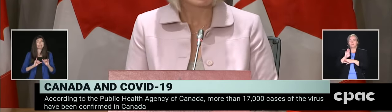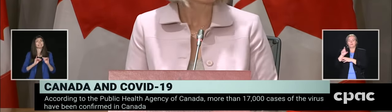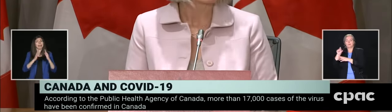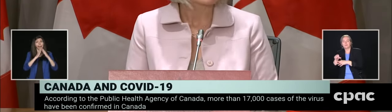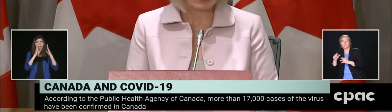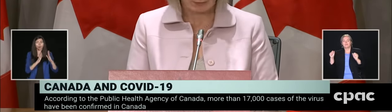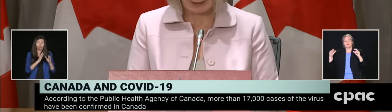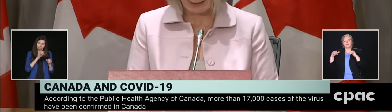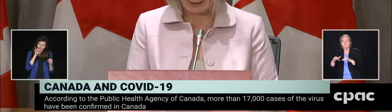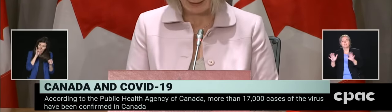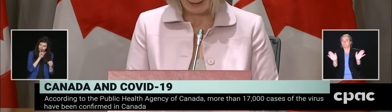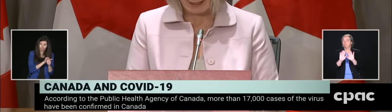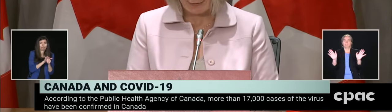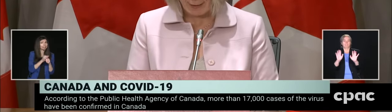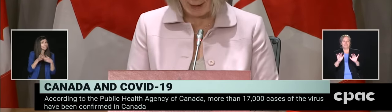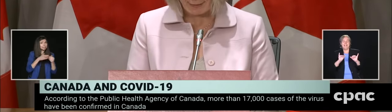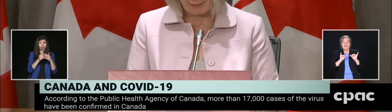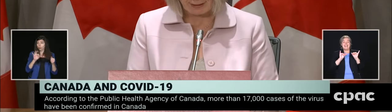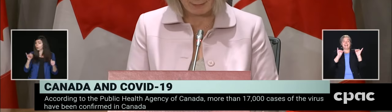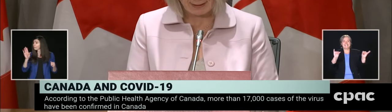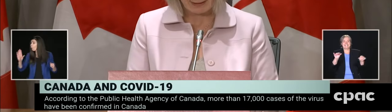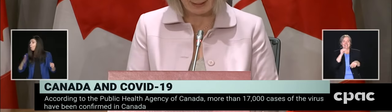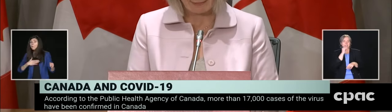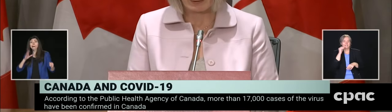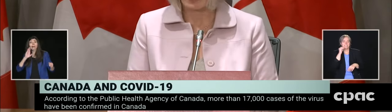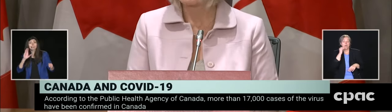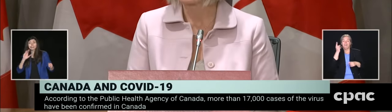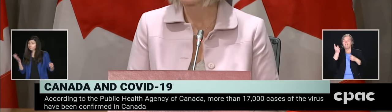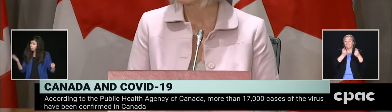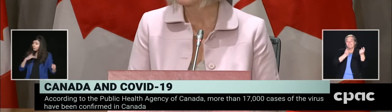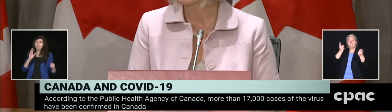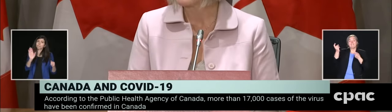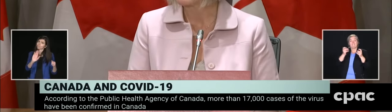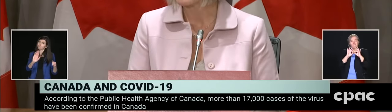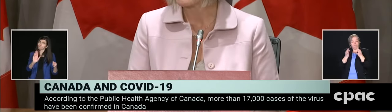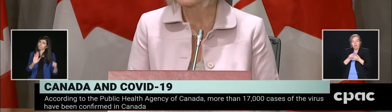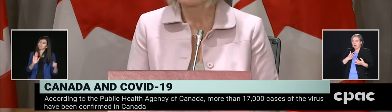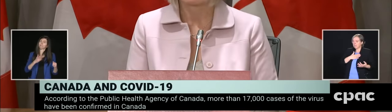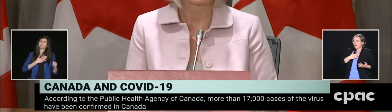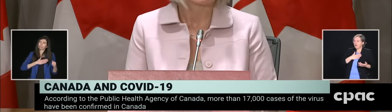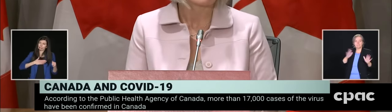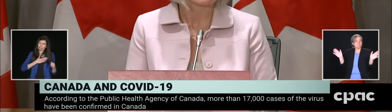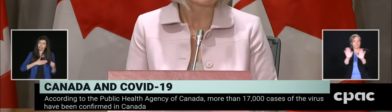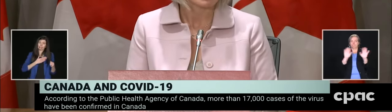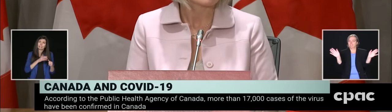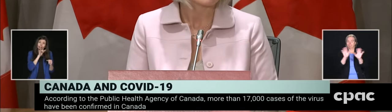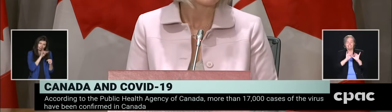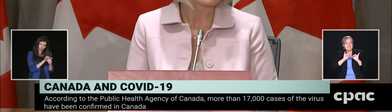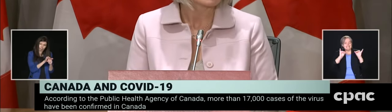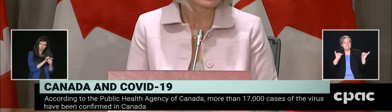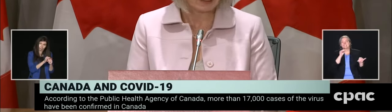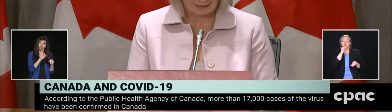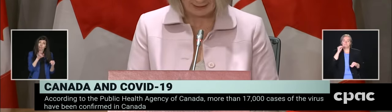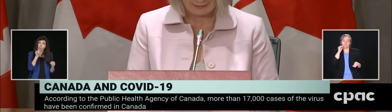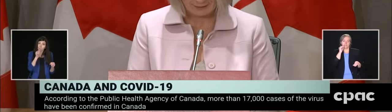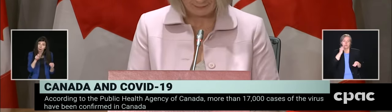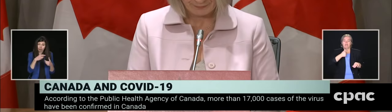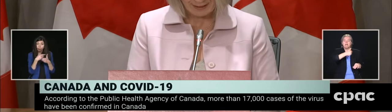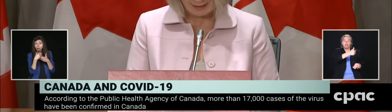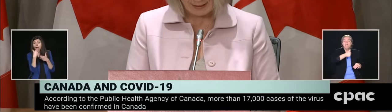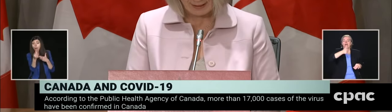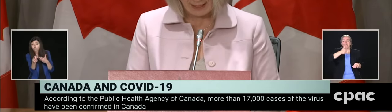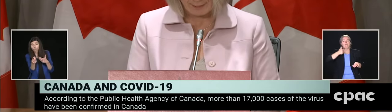Limit your comings and goings. And if you absolutely must leave your house, keep a 2-meter distance from everyone. That's a hockey stick